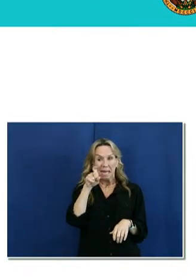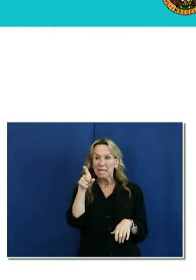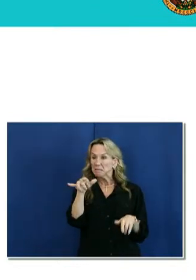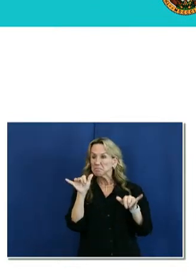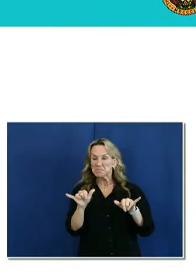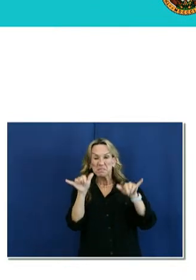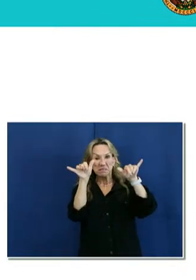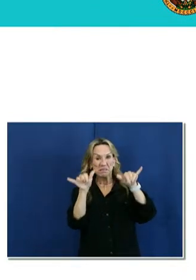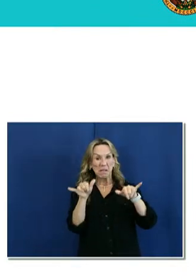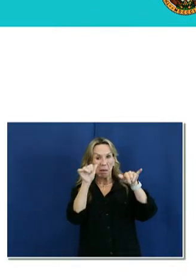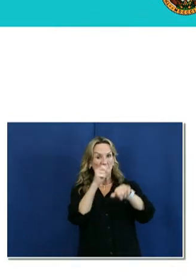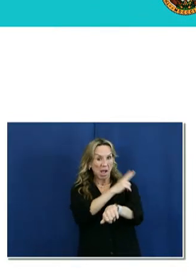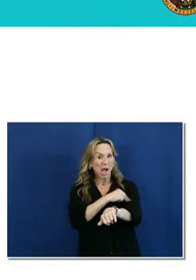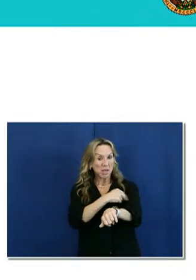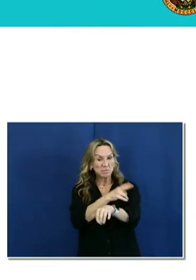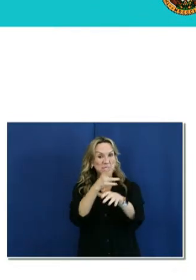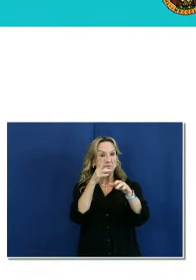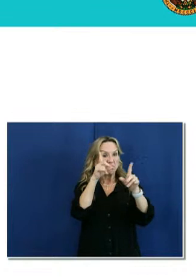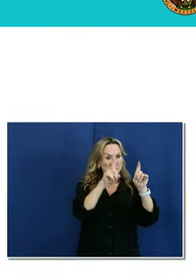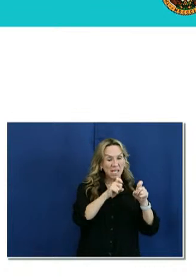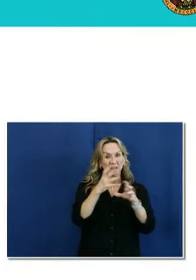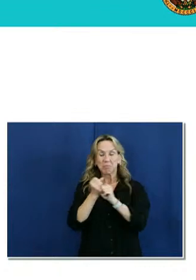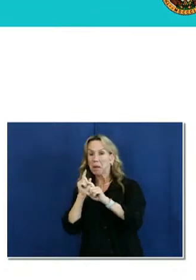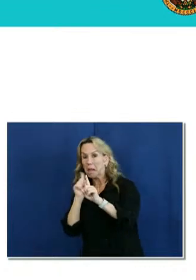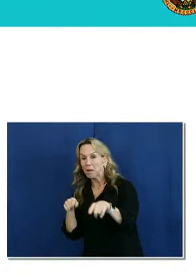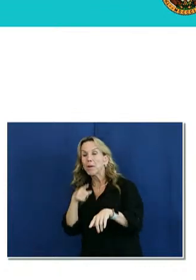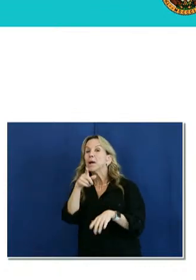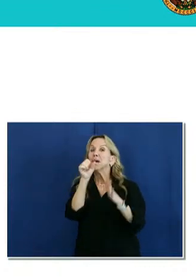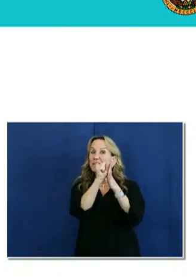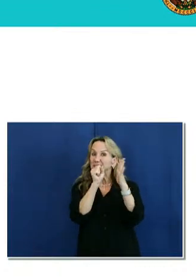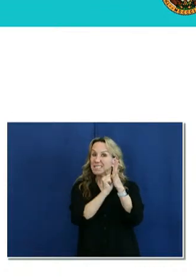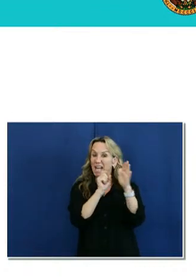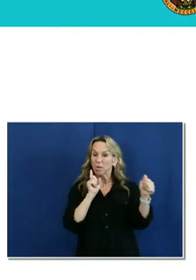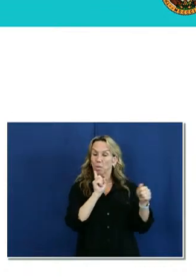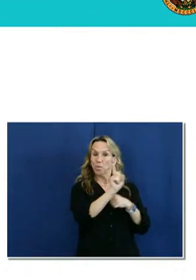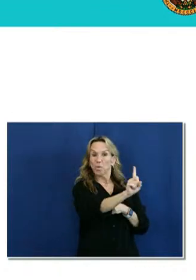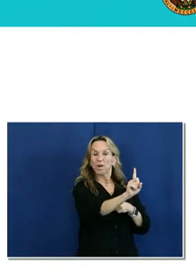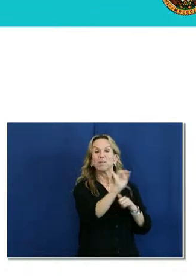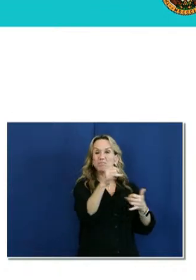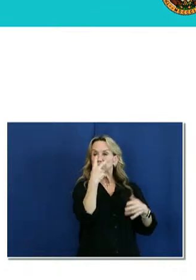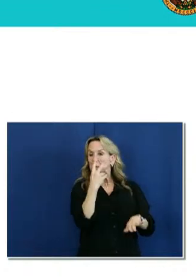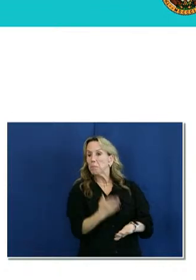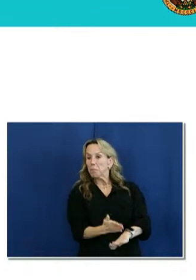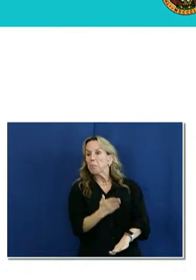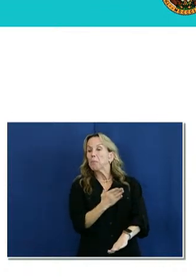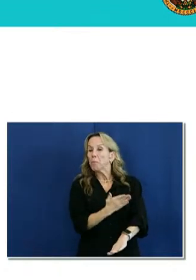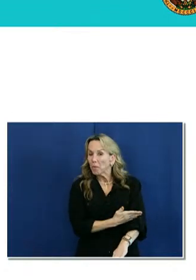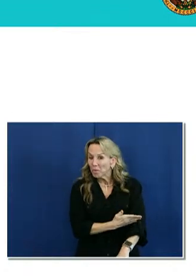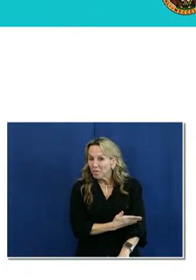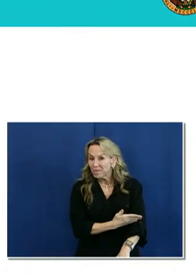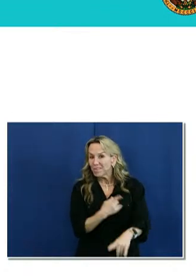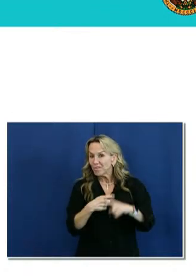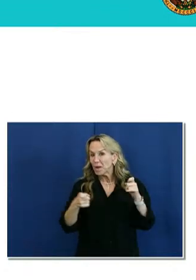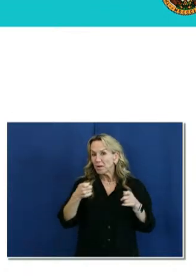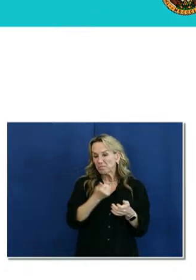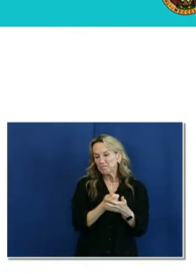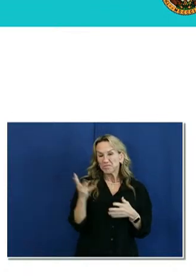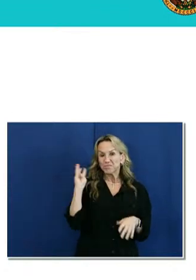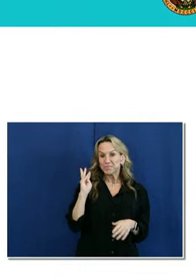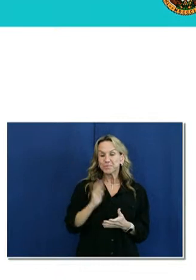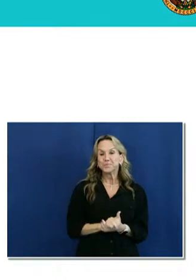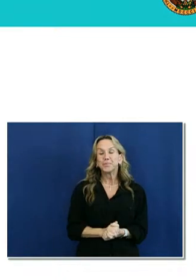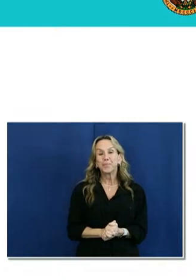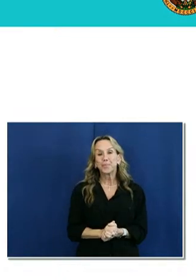our hospital rates are. The state walk-in testing, that is a significant improvement from where we were several weeks